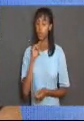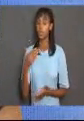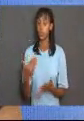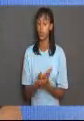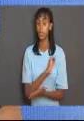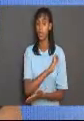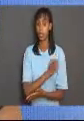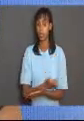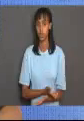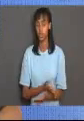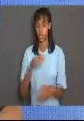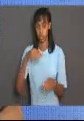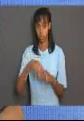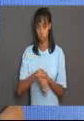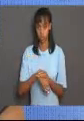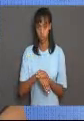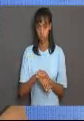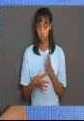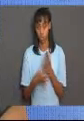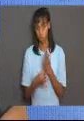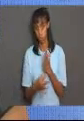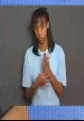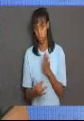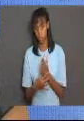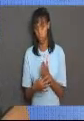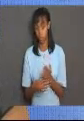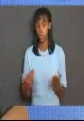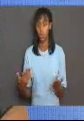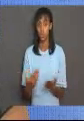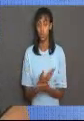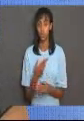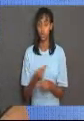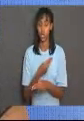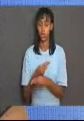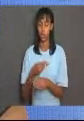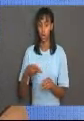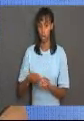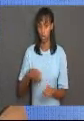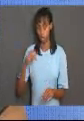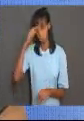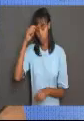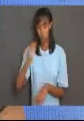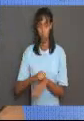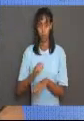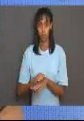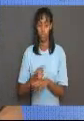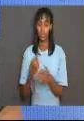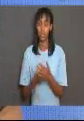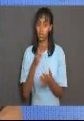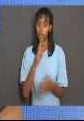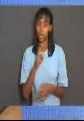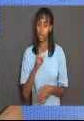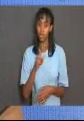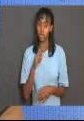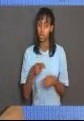Non-renewable energy includes oil, natural gas, and coal. These are